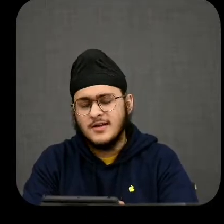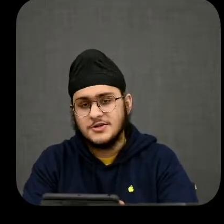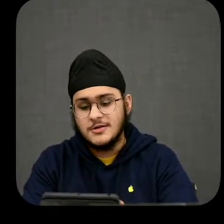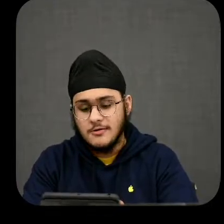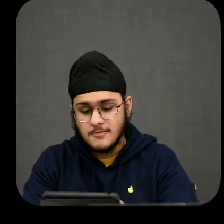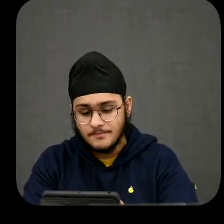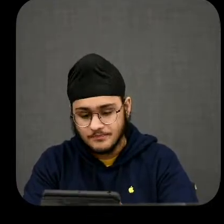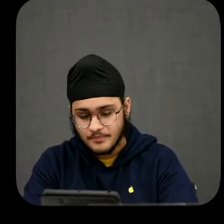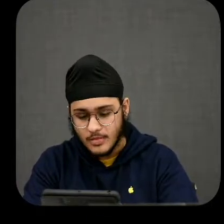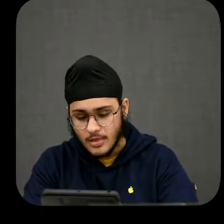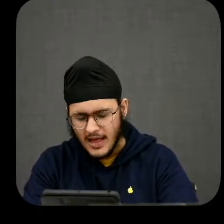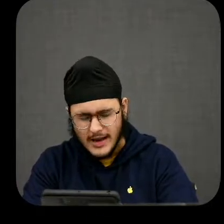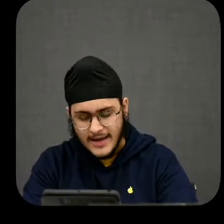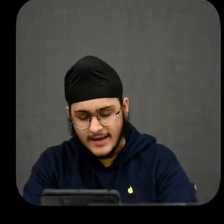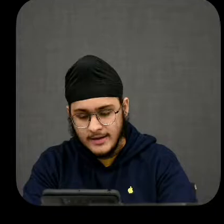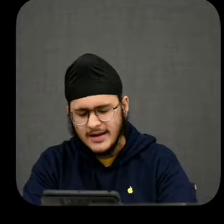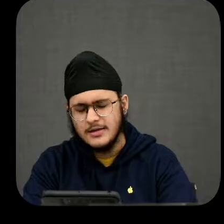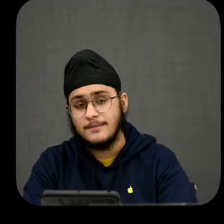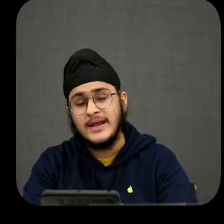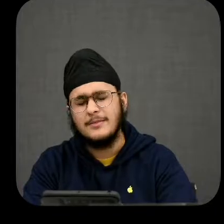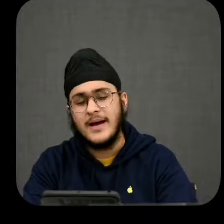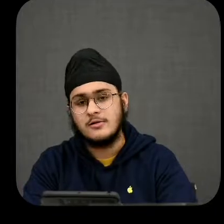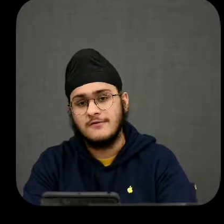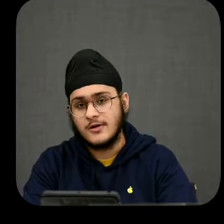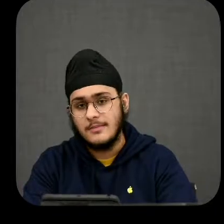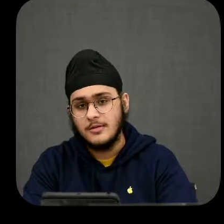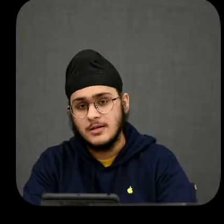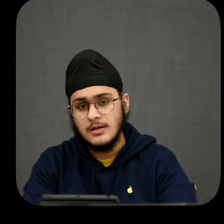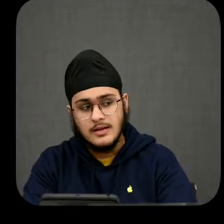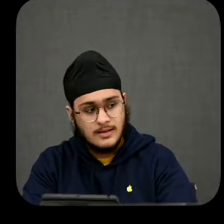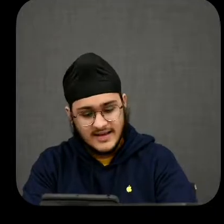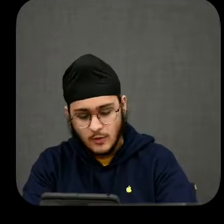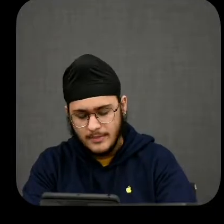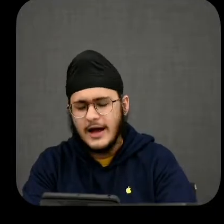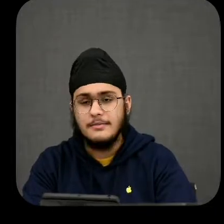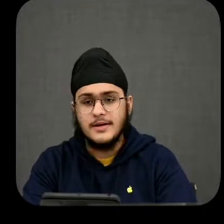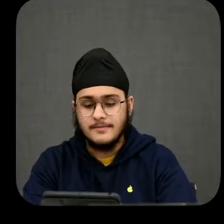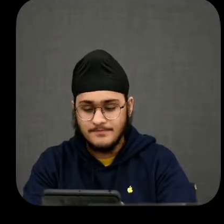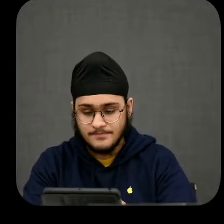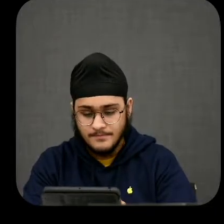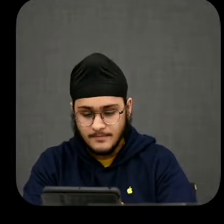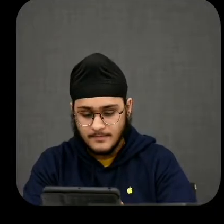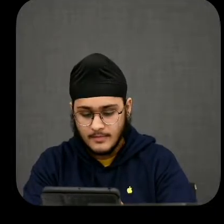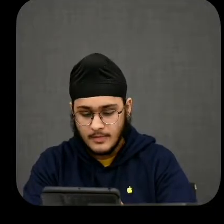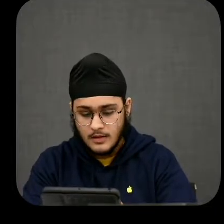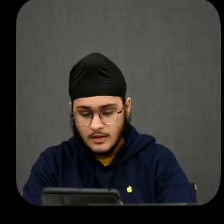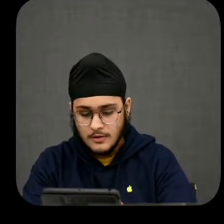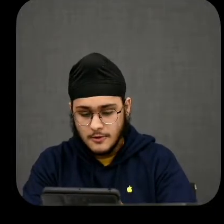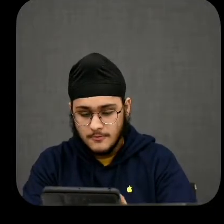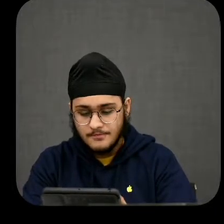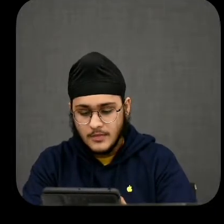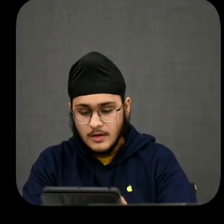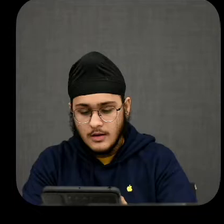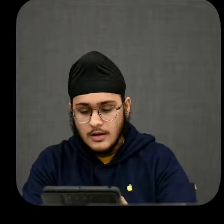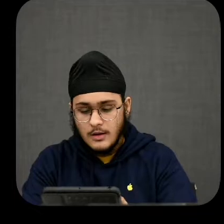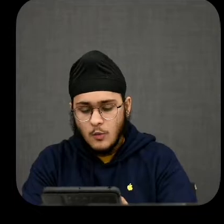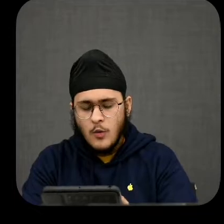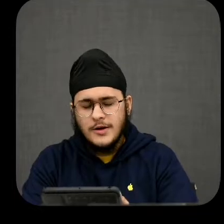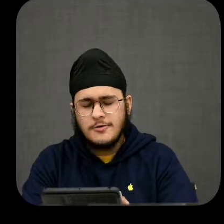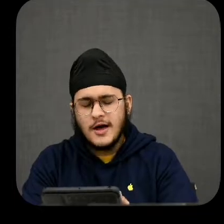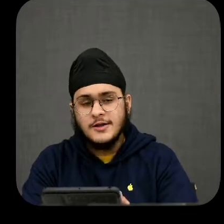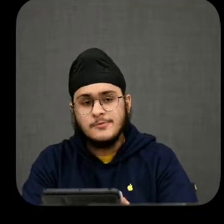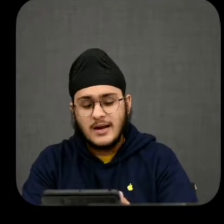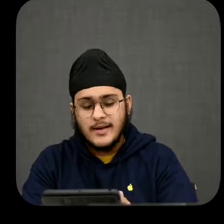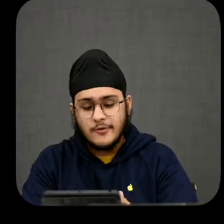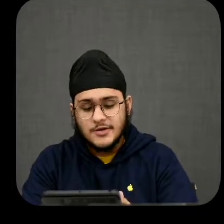specific conditions. Like it needs a plain background, for example, like the one behind me. So when